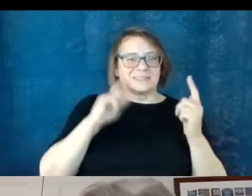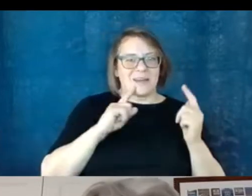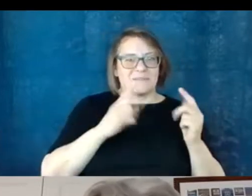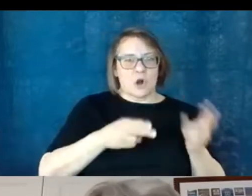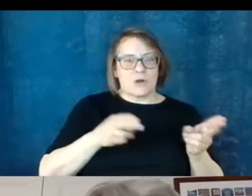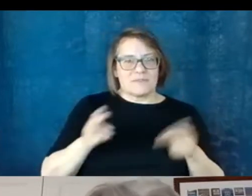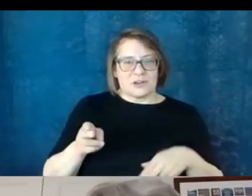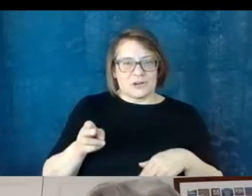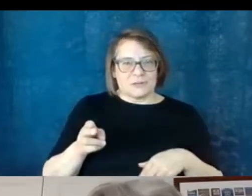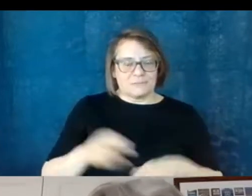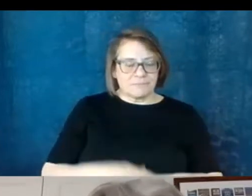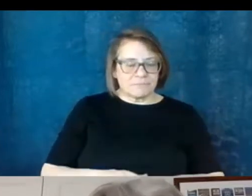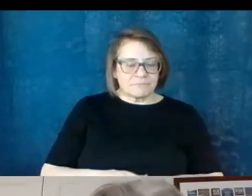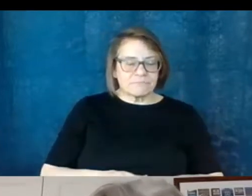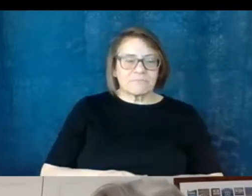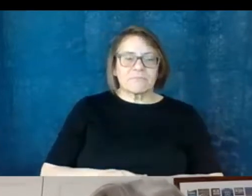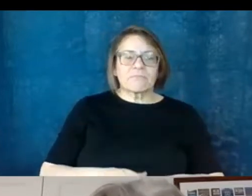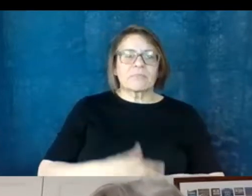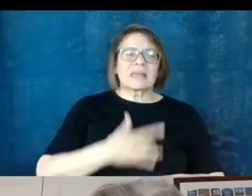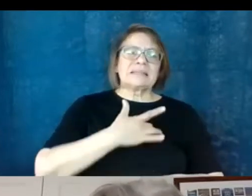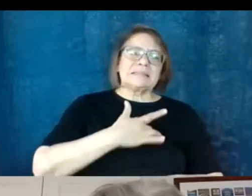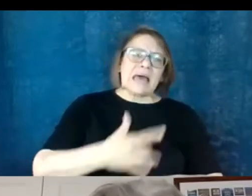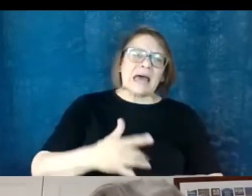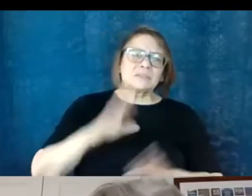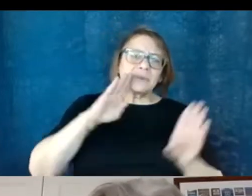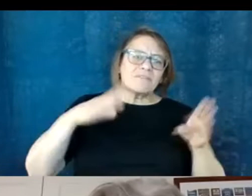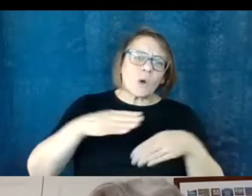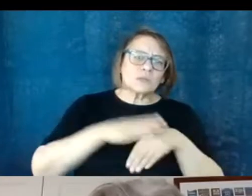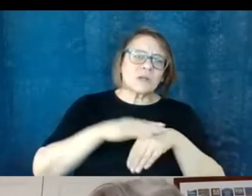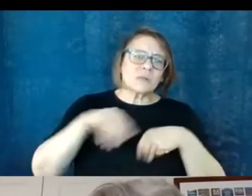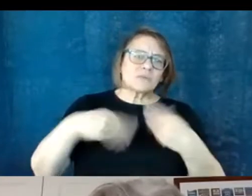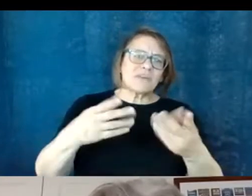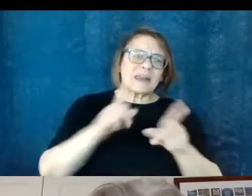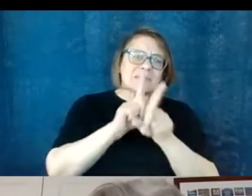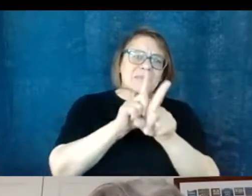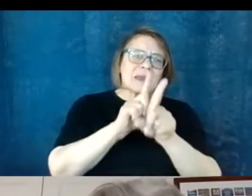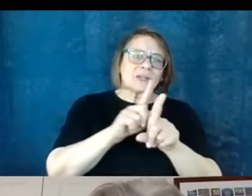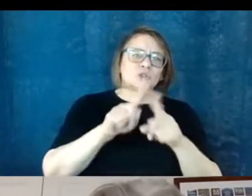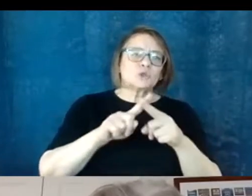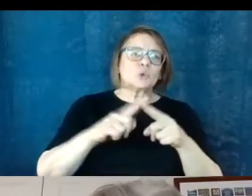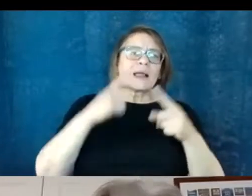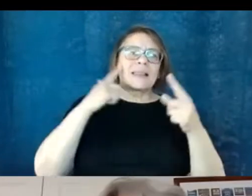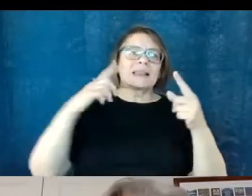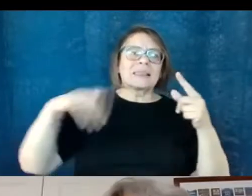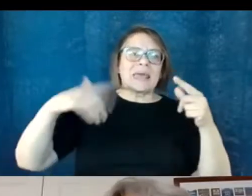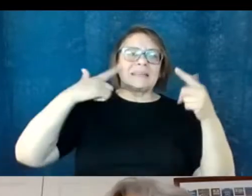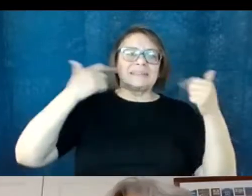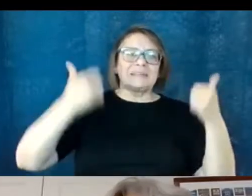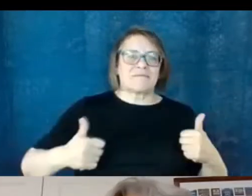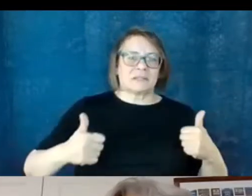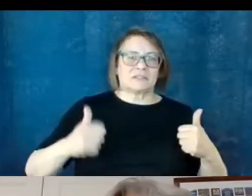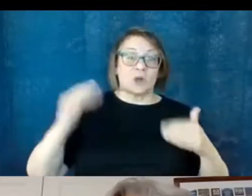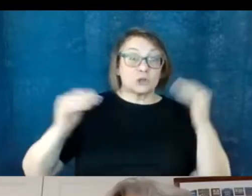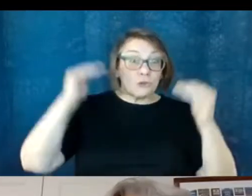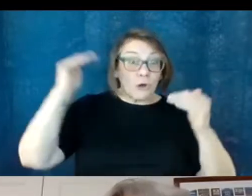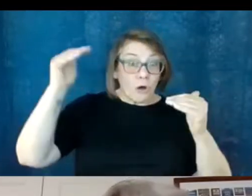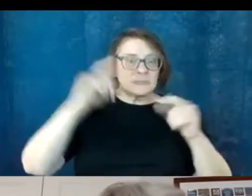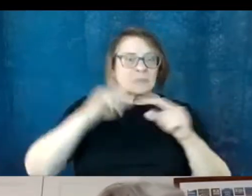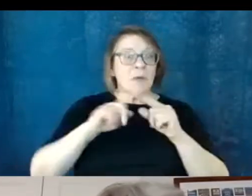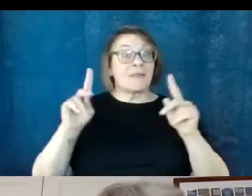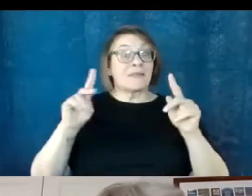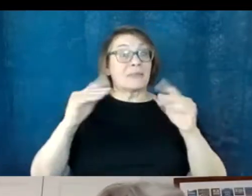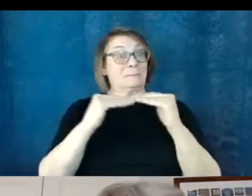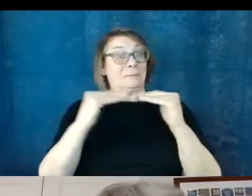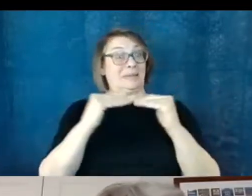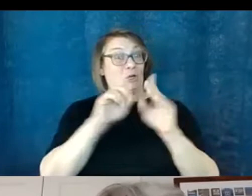And generally, it's aimed at providing mentorship to late deafened adults, but the peer mentors who have graduated